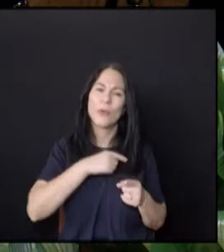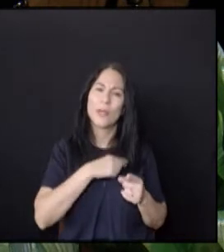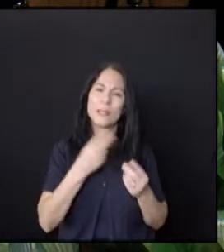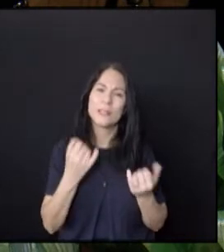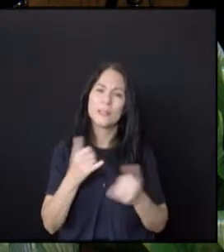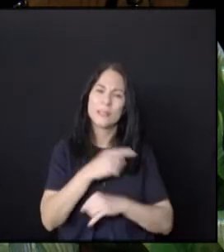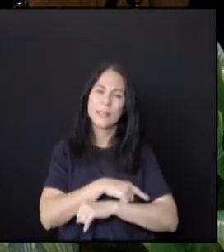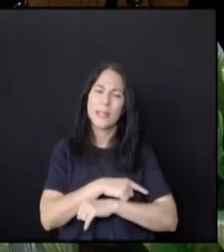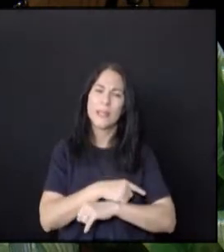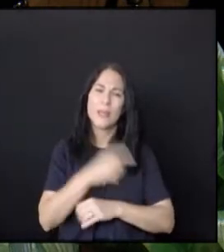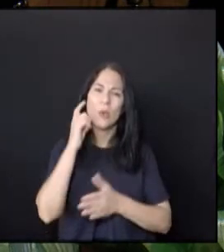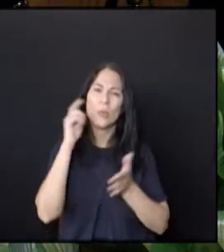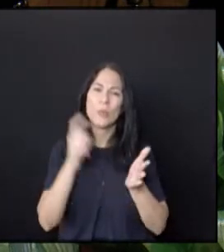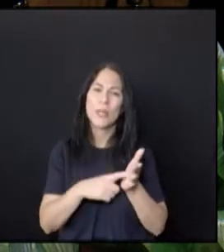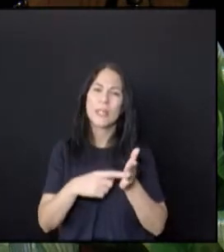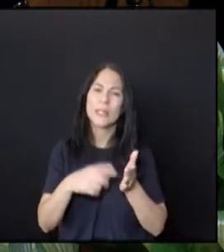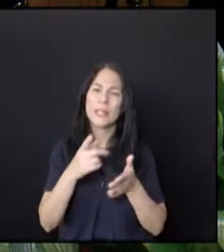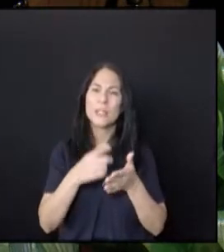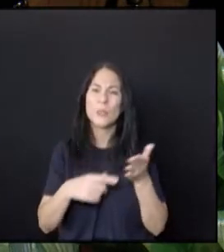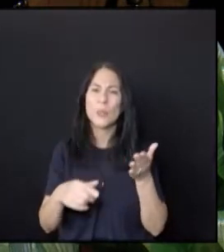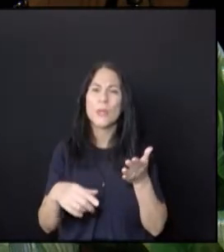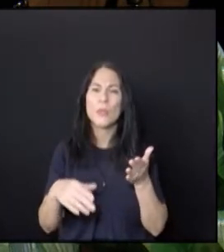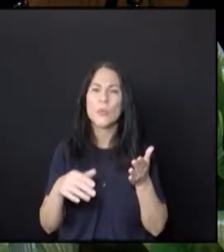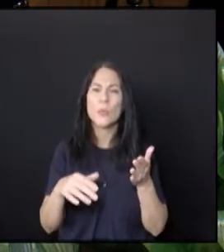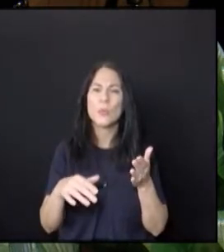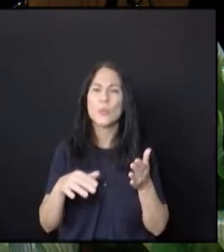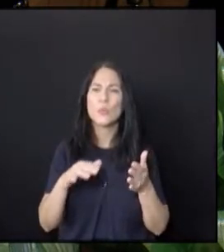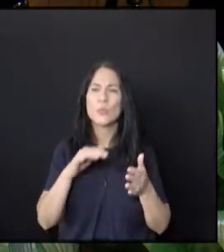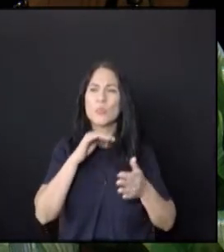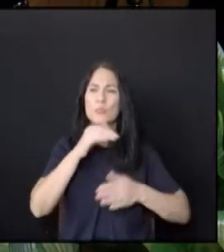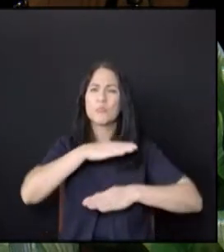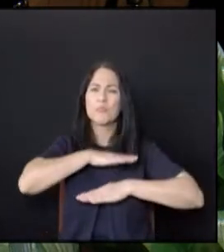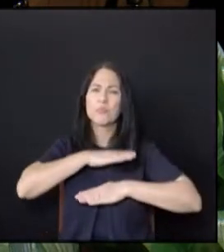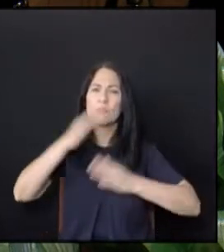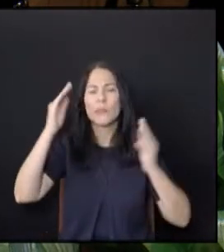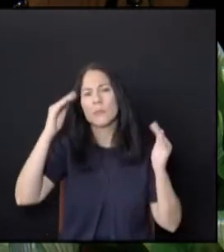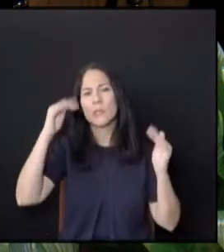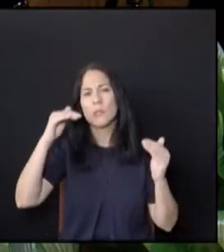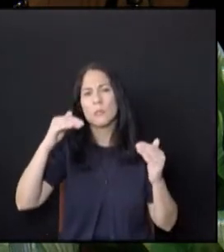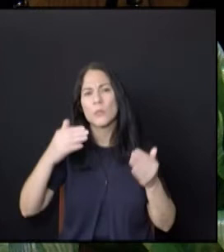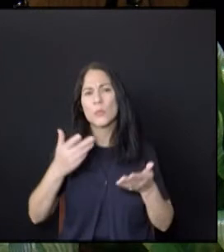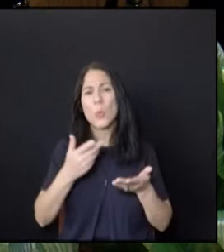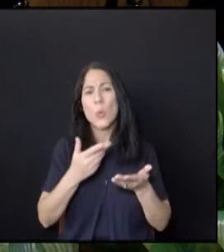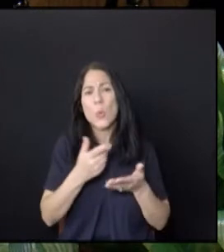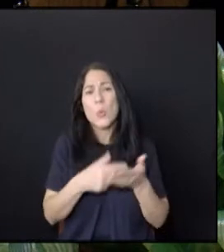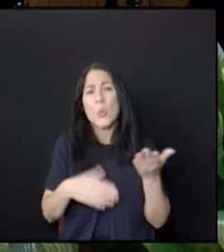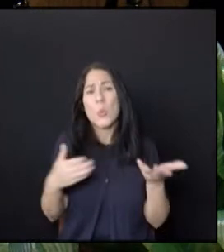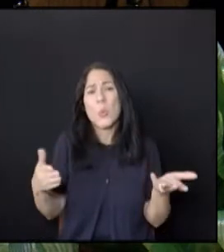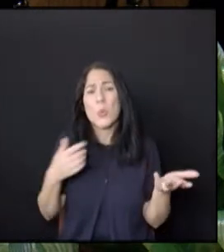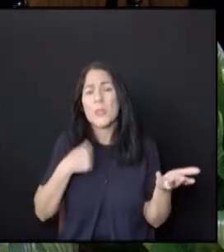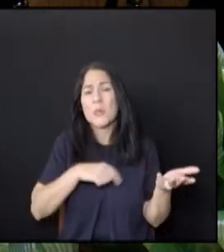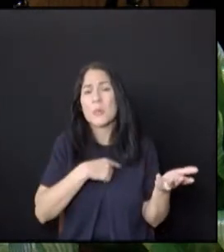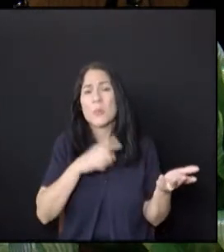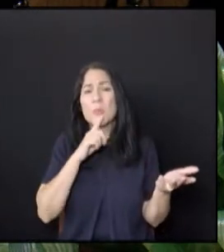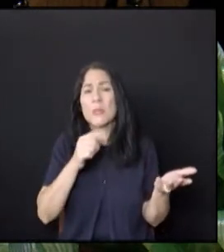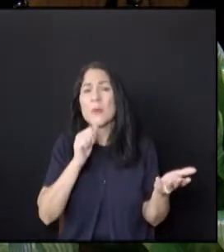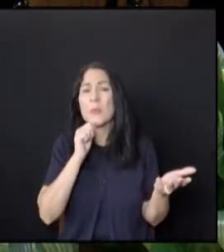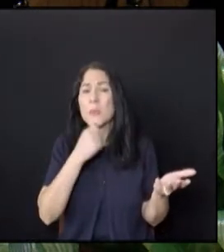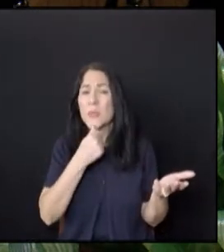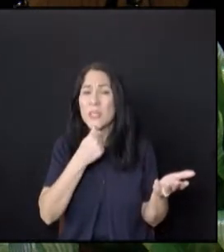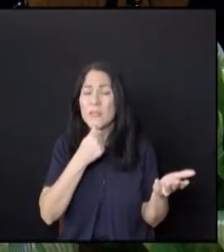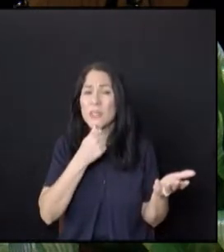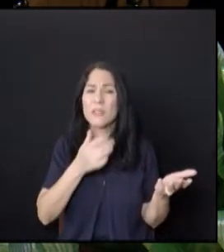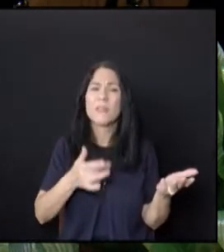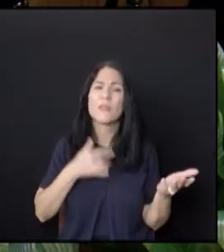And we need to recognize, what are those unmet expectations? What are the things that we are grieving? What are the things that we feel